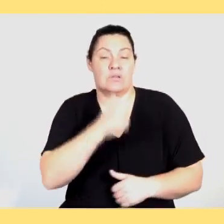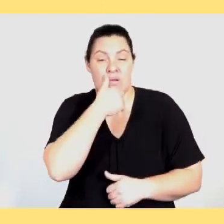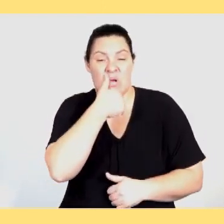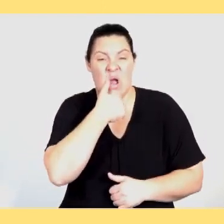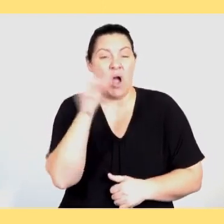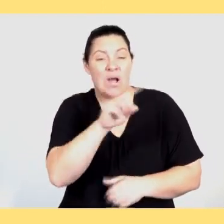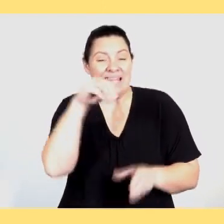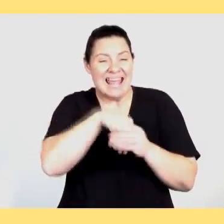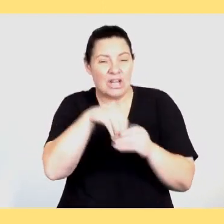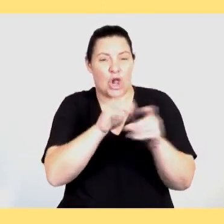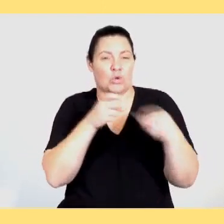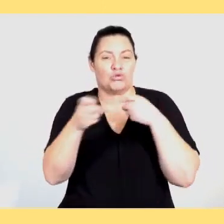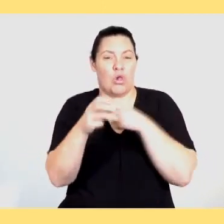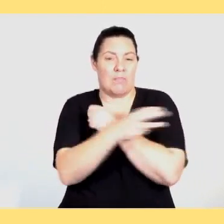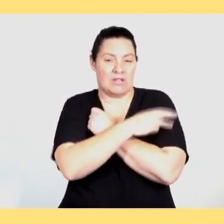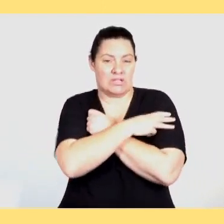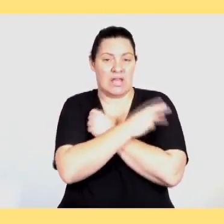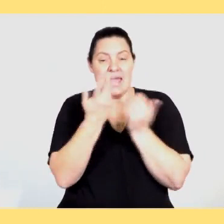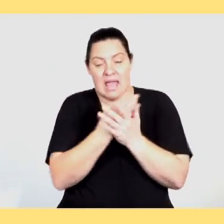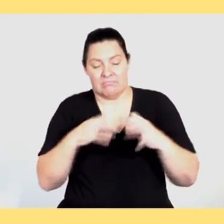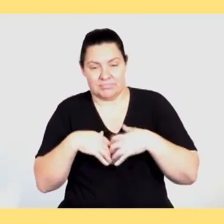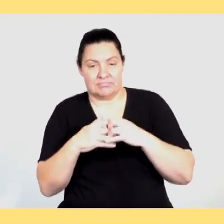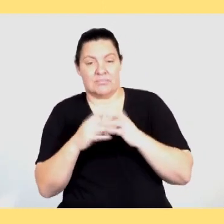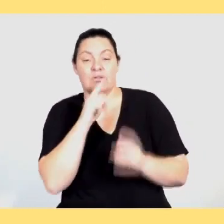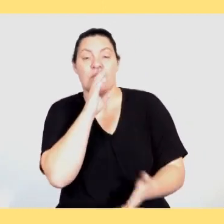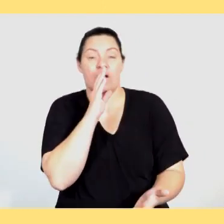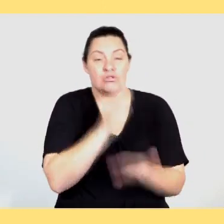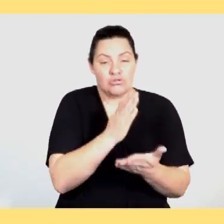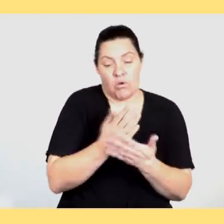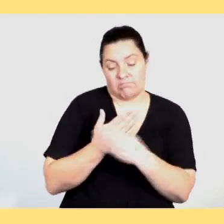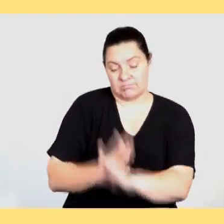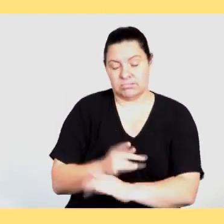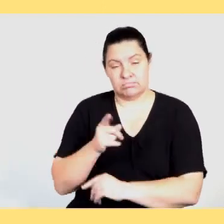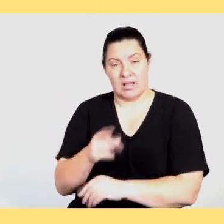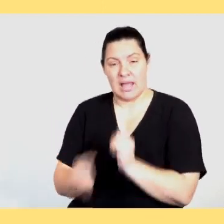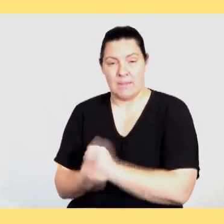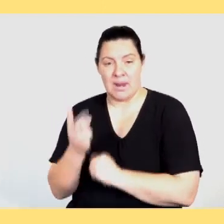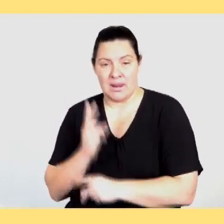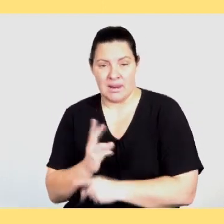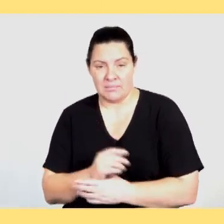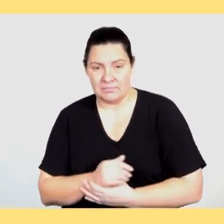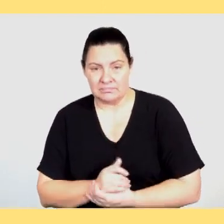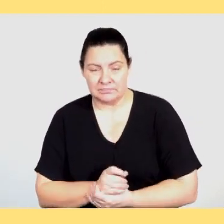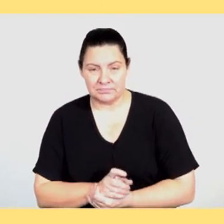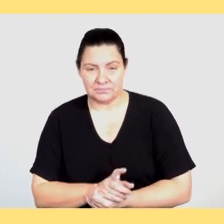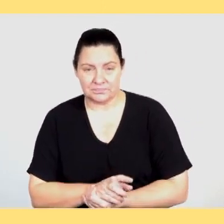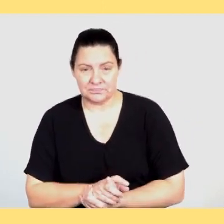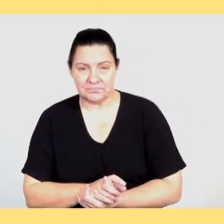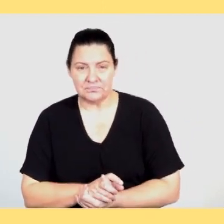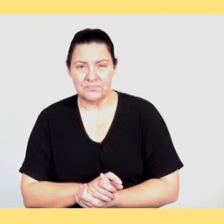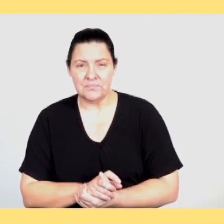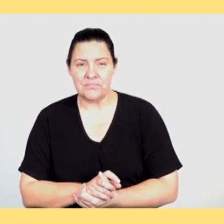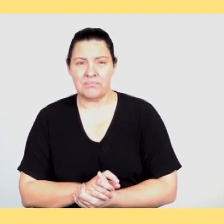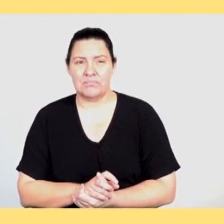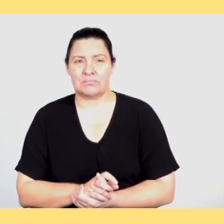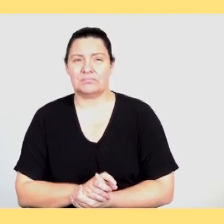account. What internal control measures can Rajesh put in place to avoid this happening in